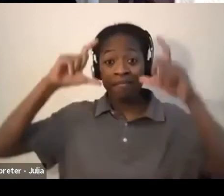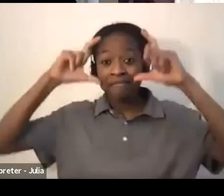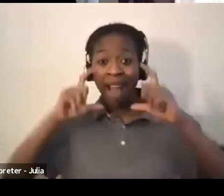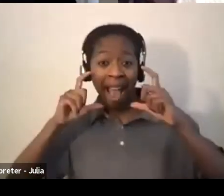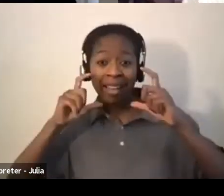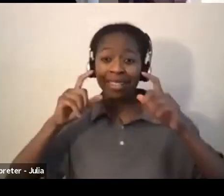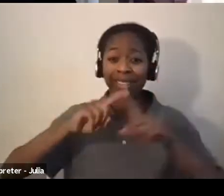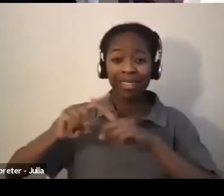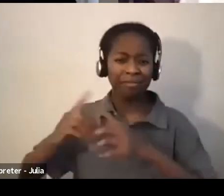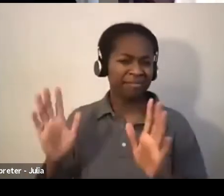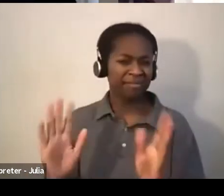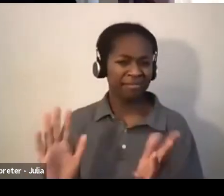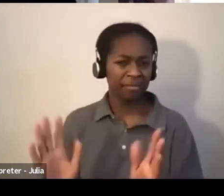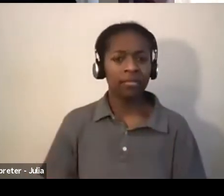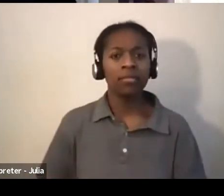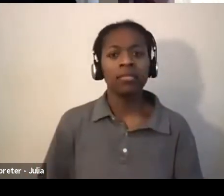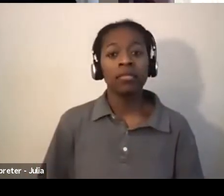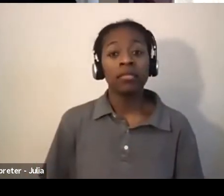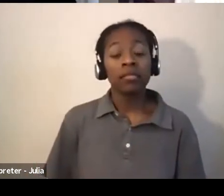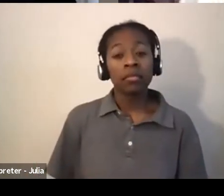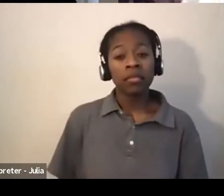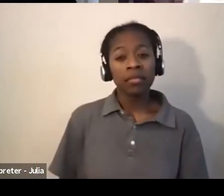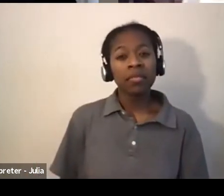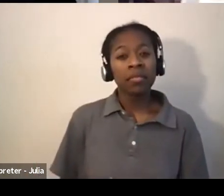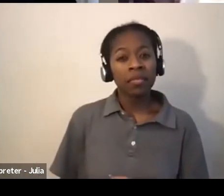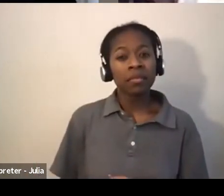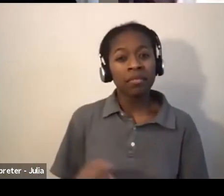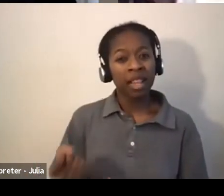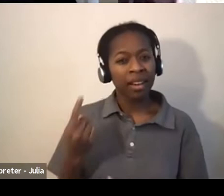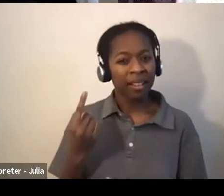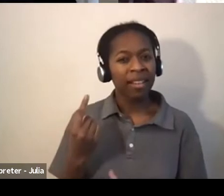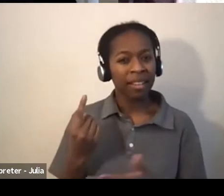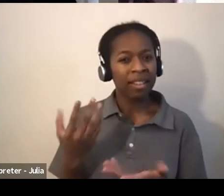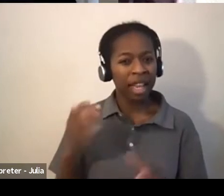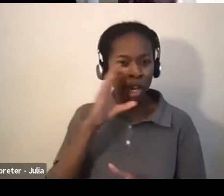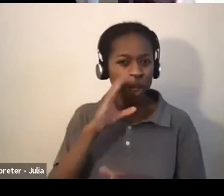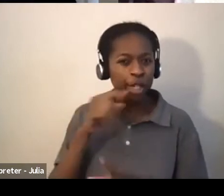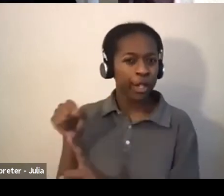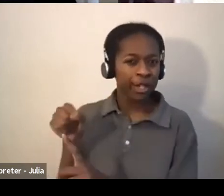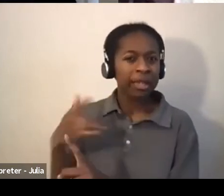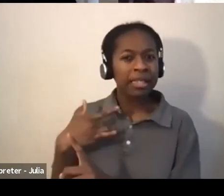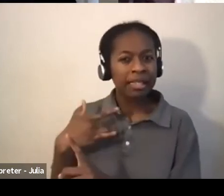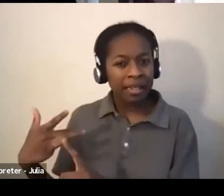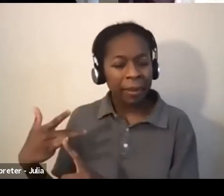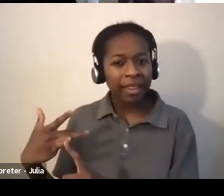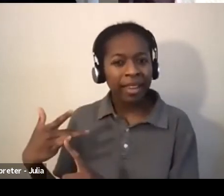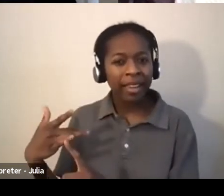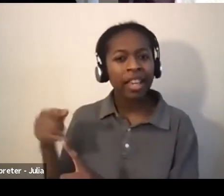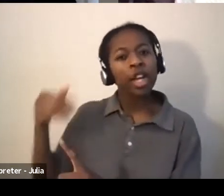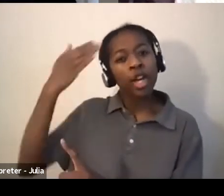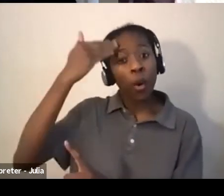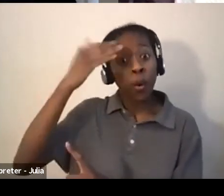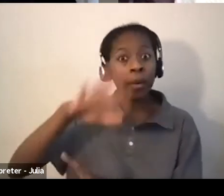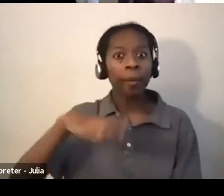finally, there was one that pointed out, but they're still kind of a little bit stereotyping that person. That superhero is Blue Beetle from